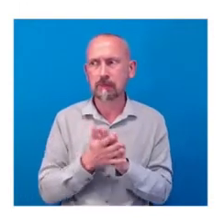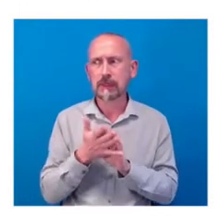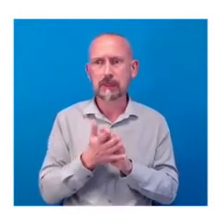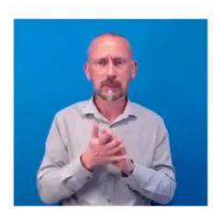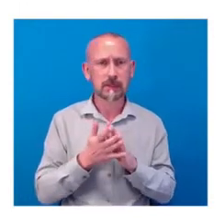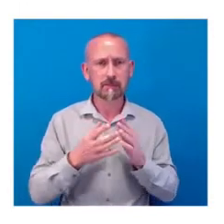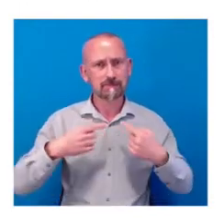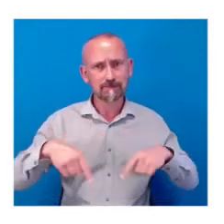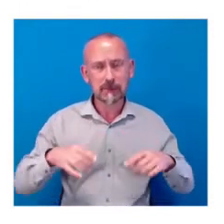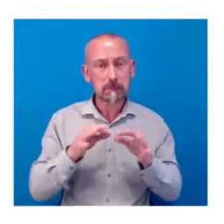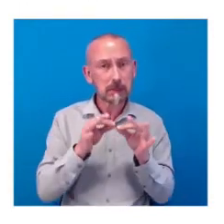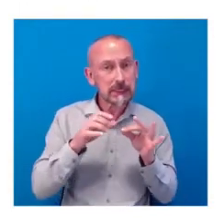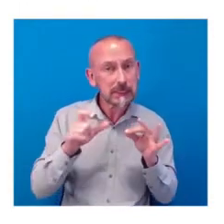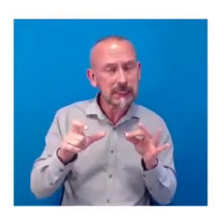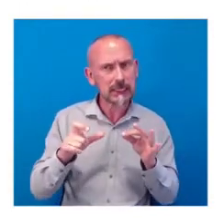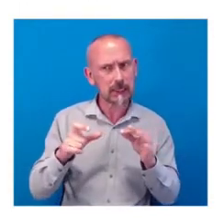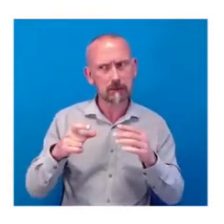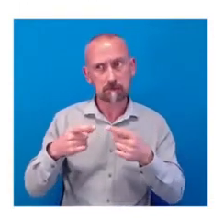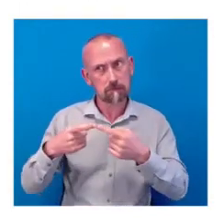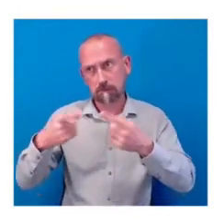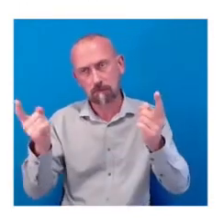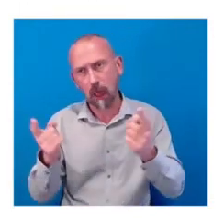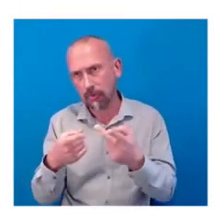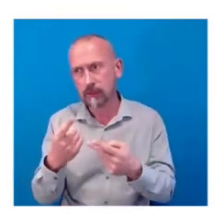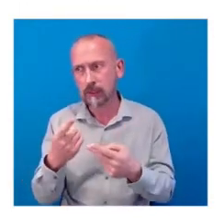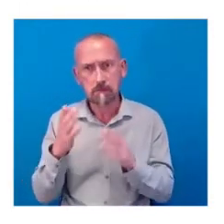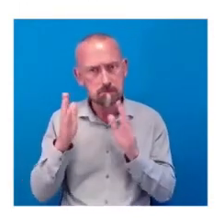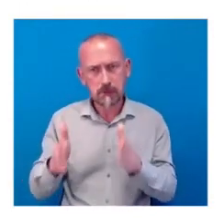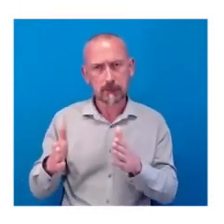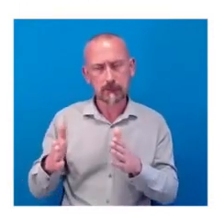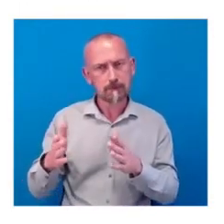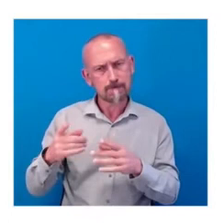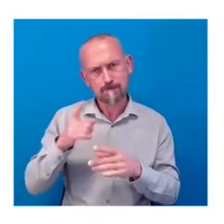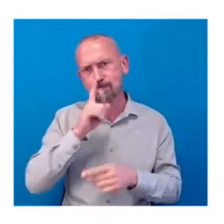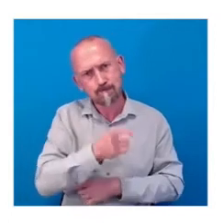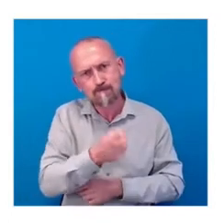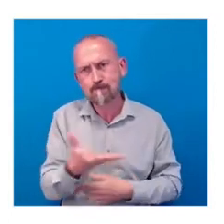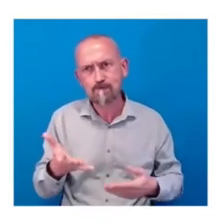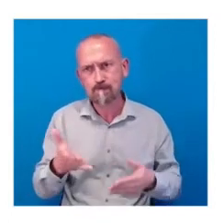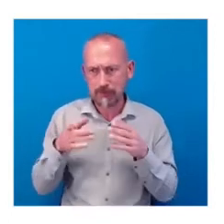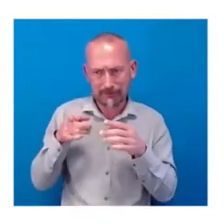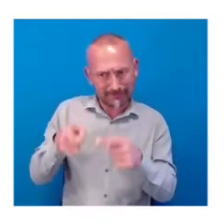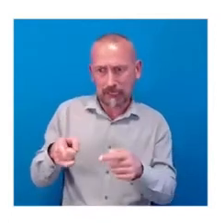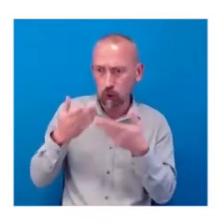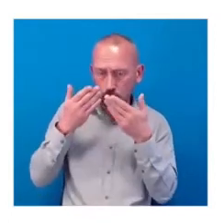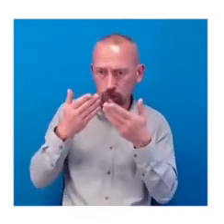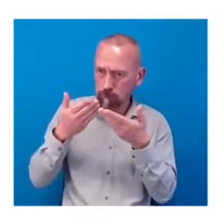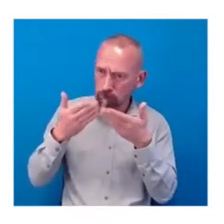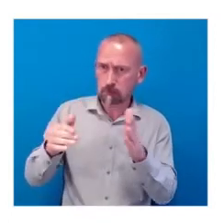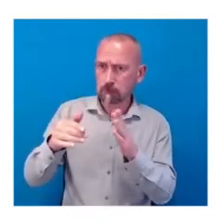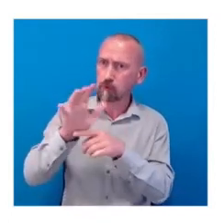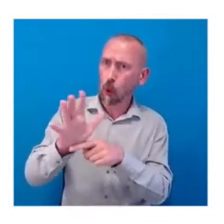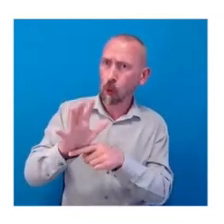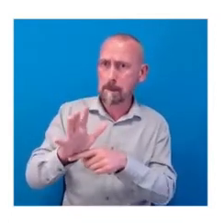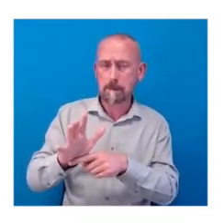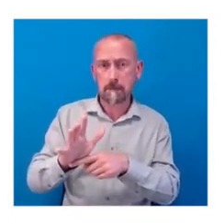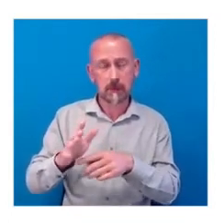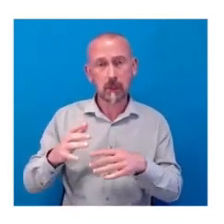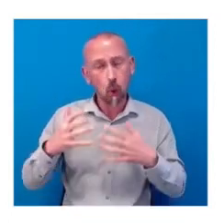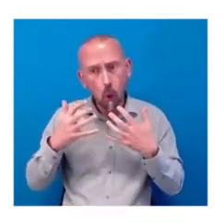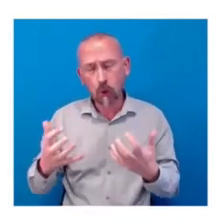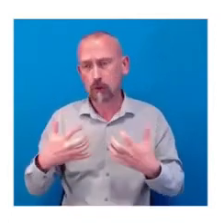feet held to the fire to say, this is, you know, these are the sort of shows, this is where the audience want to be, and this is what you